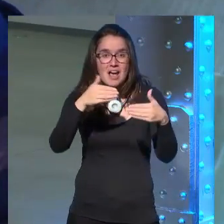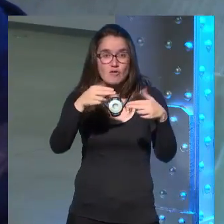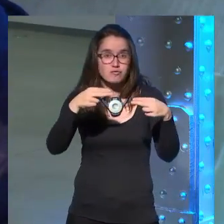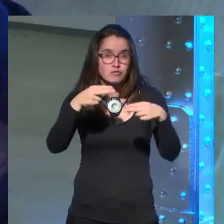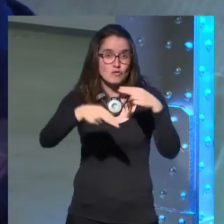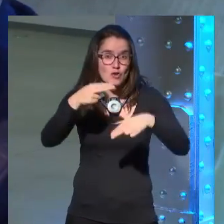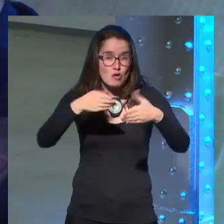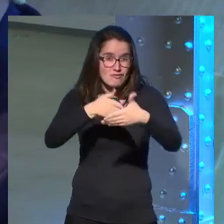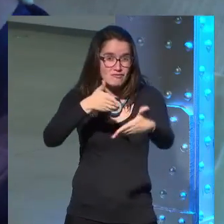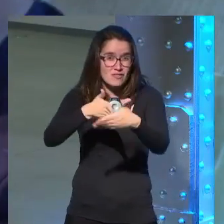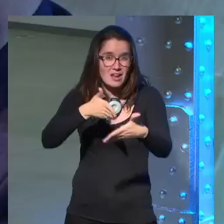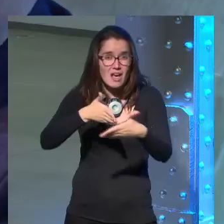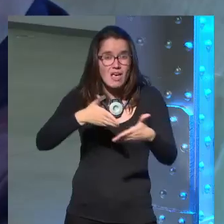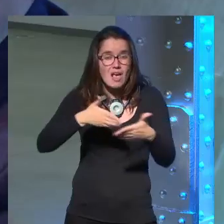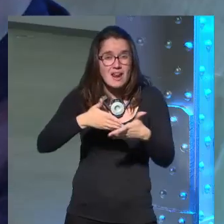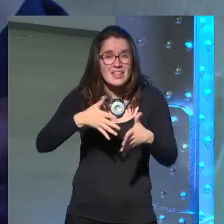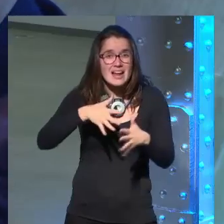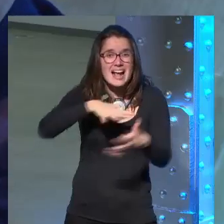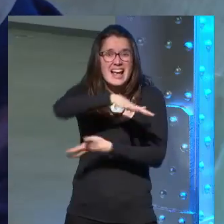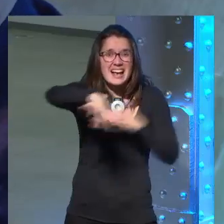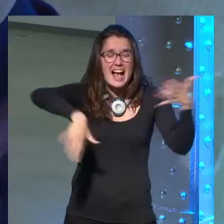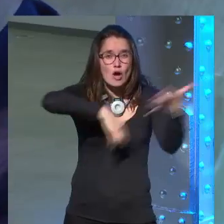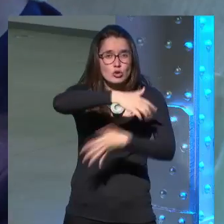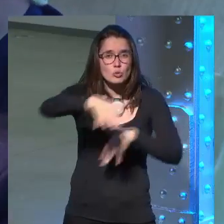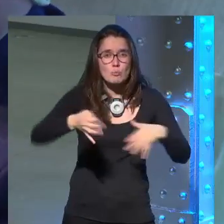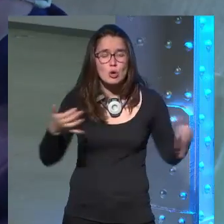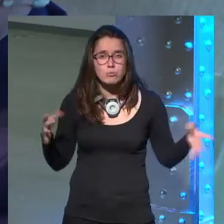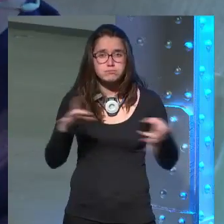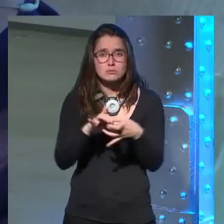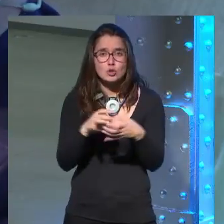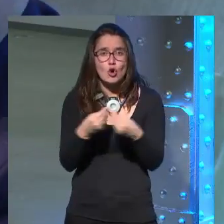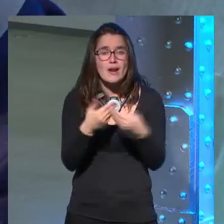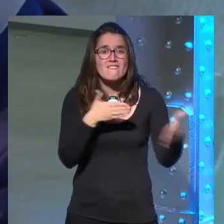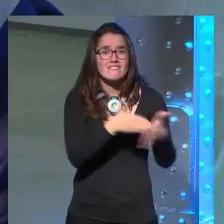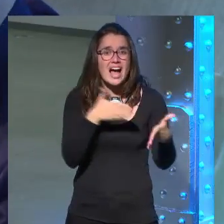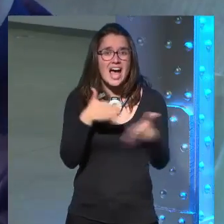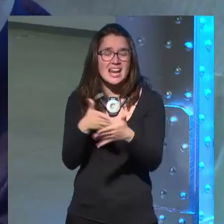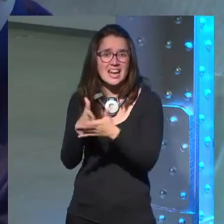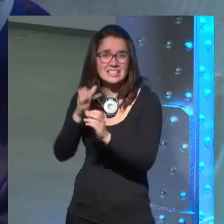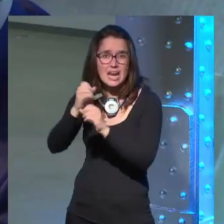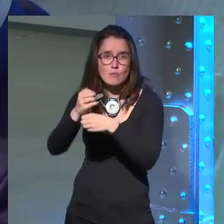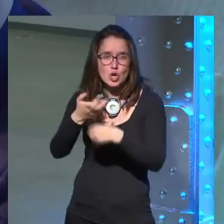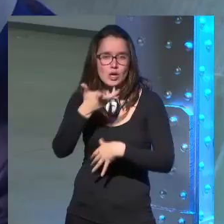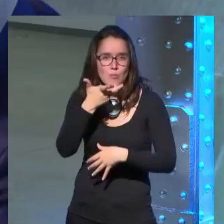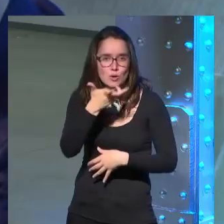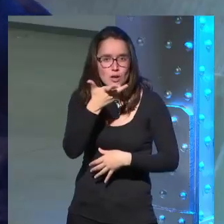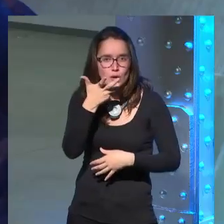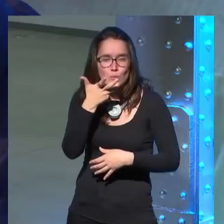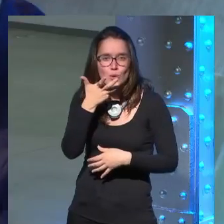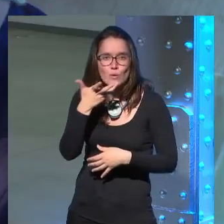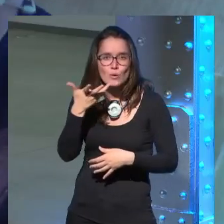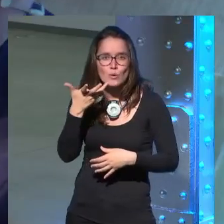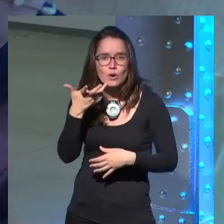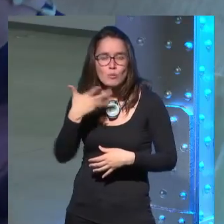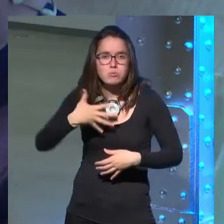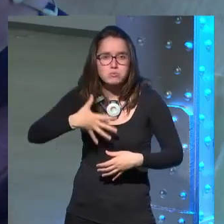about biological systems, and the limits of a very small change can cause a completely different animal to